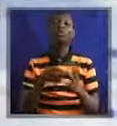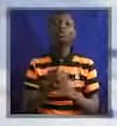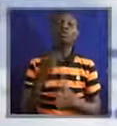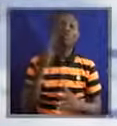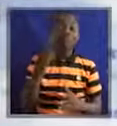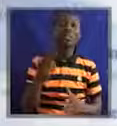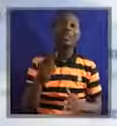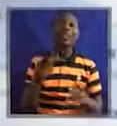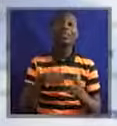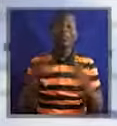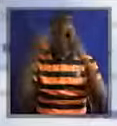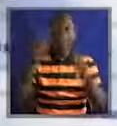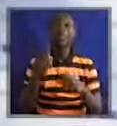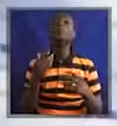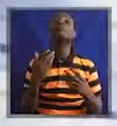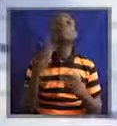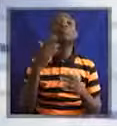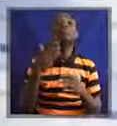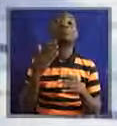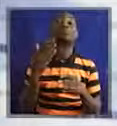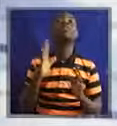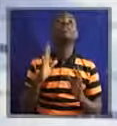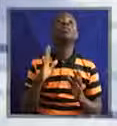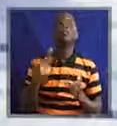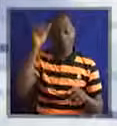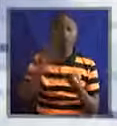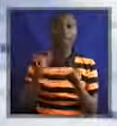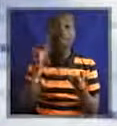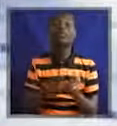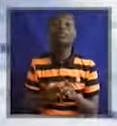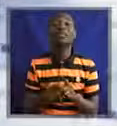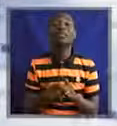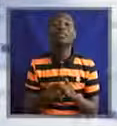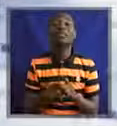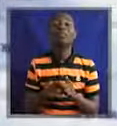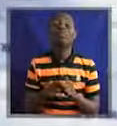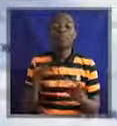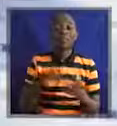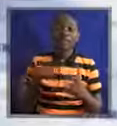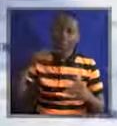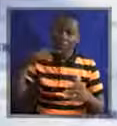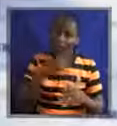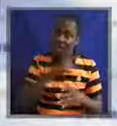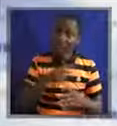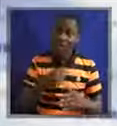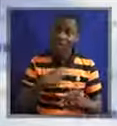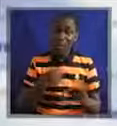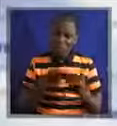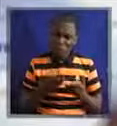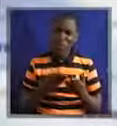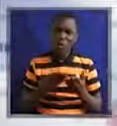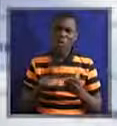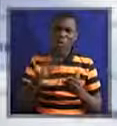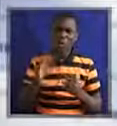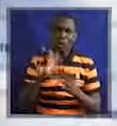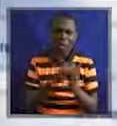e wo ewiase me ni adofo a wuti me na sa na ade yi na me pese me na bible so etwe mu firi mu se mfa